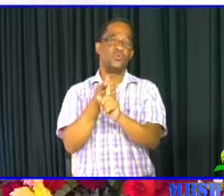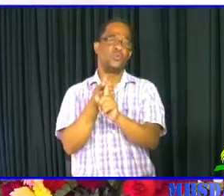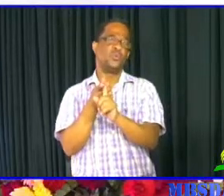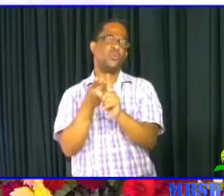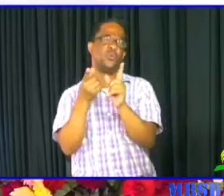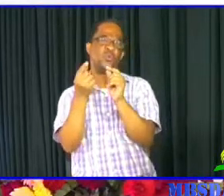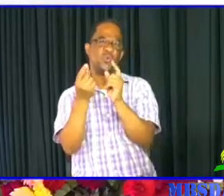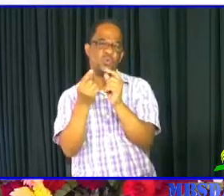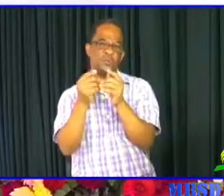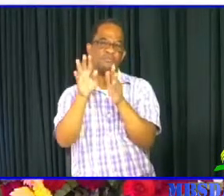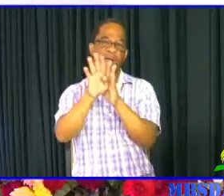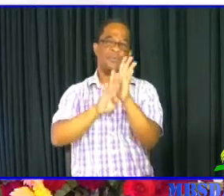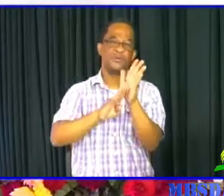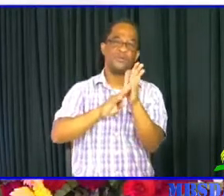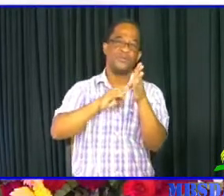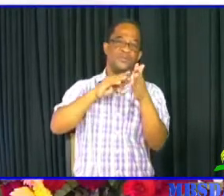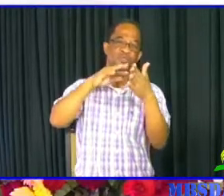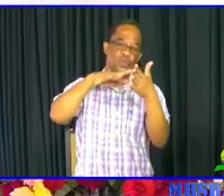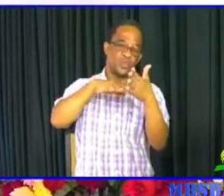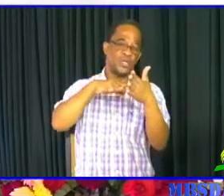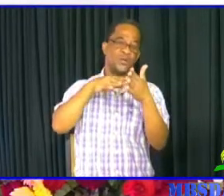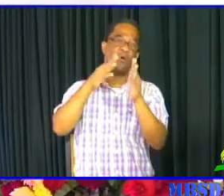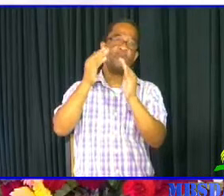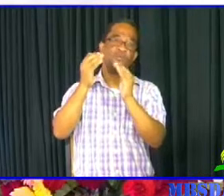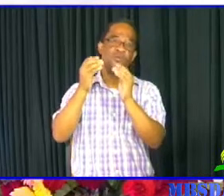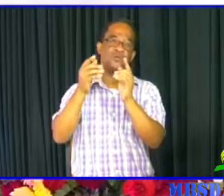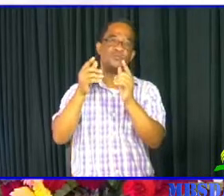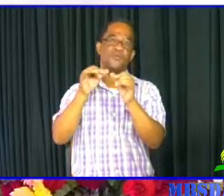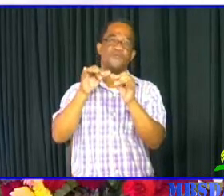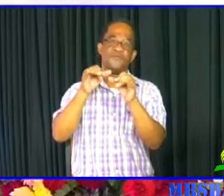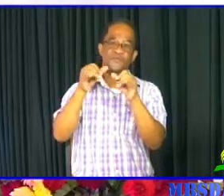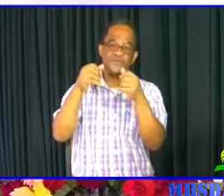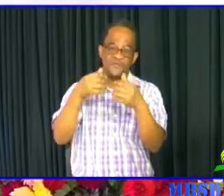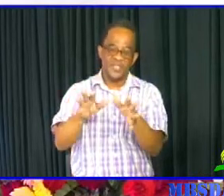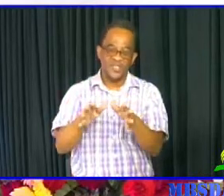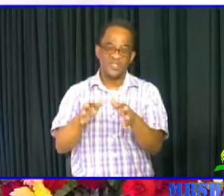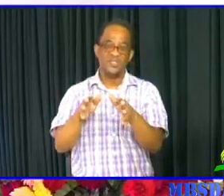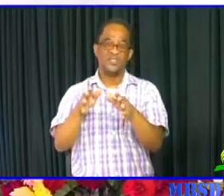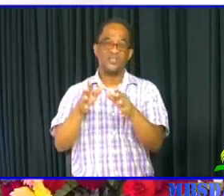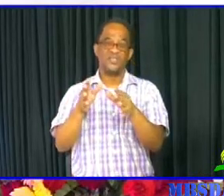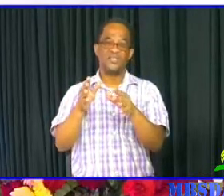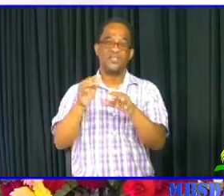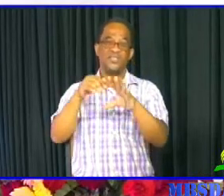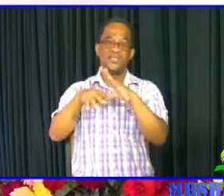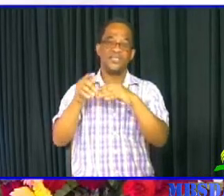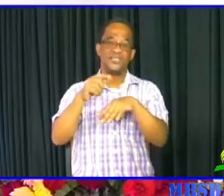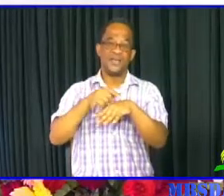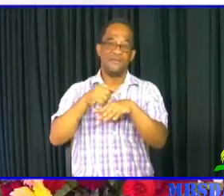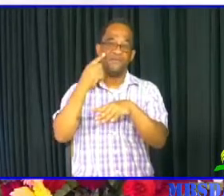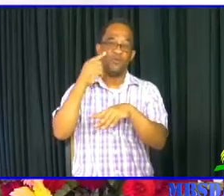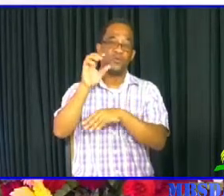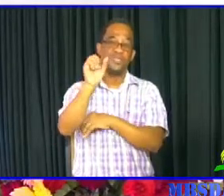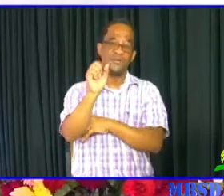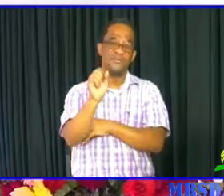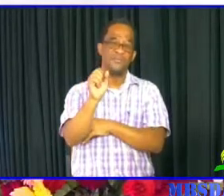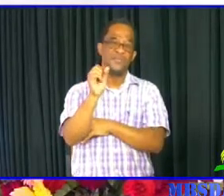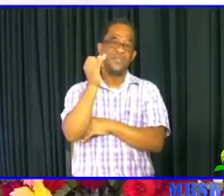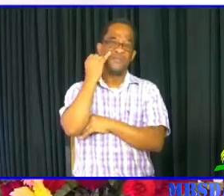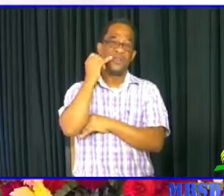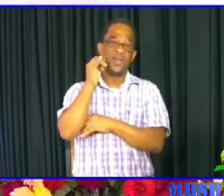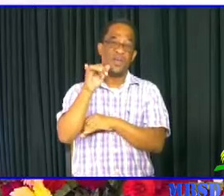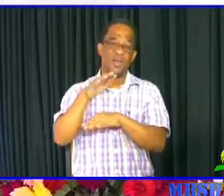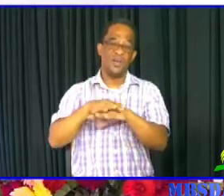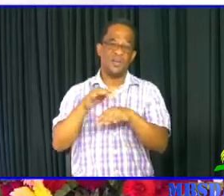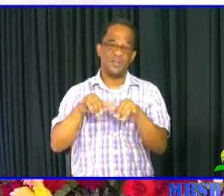the Bible lessons, and hopefully you'll be able to complete those in time for Sabbath. If you're already on your way,